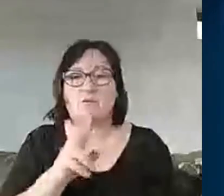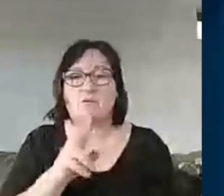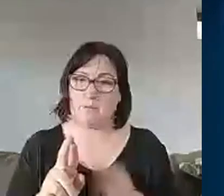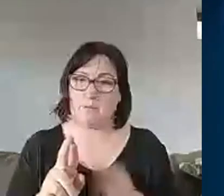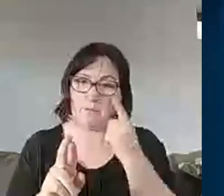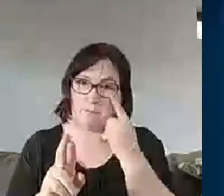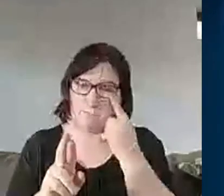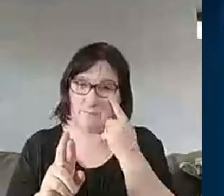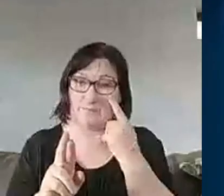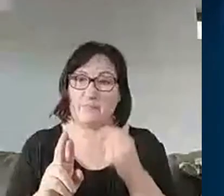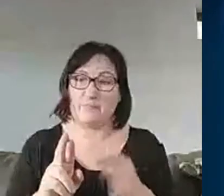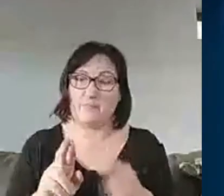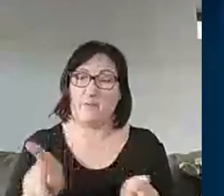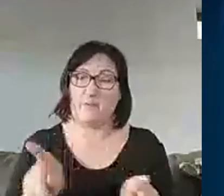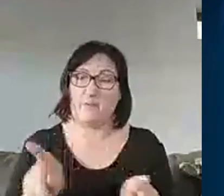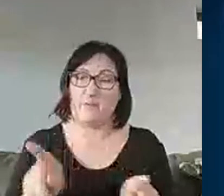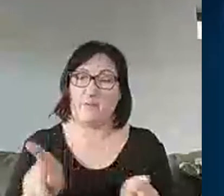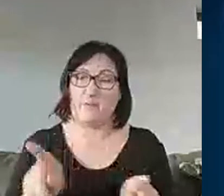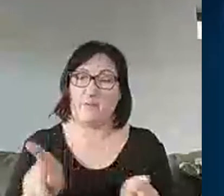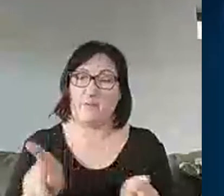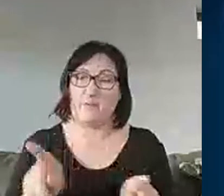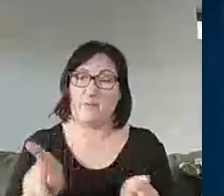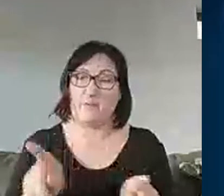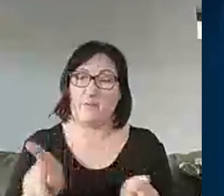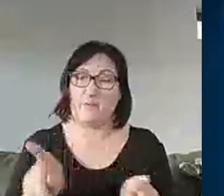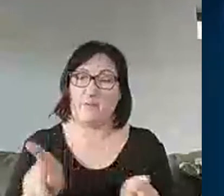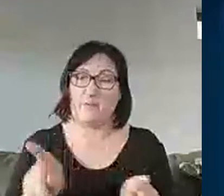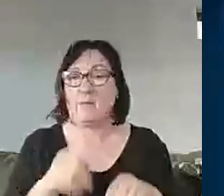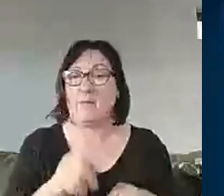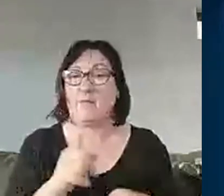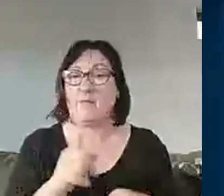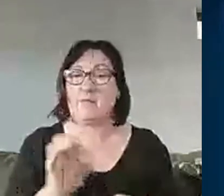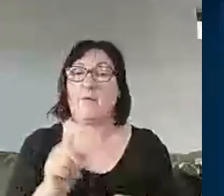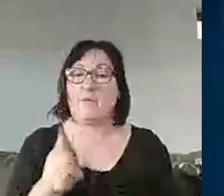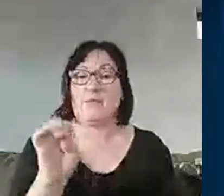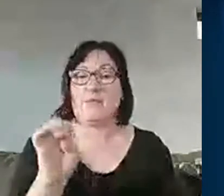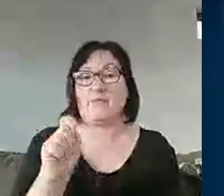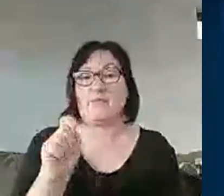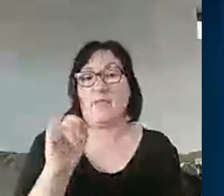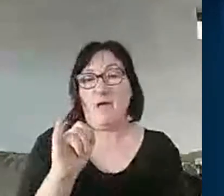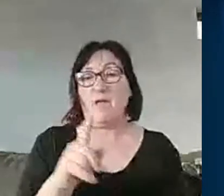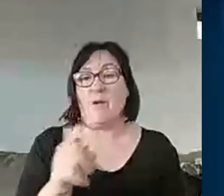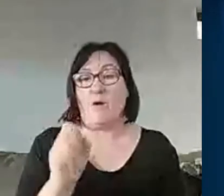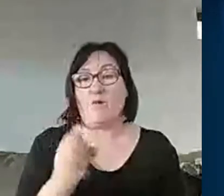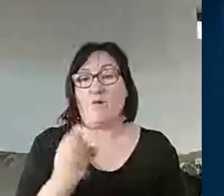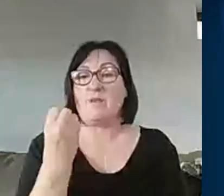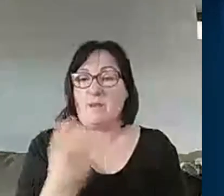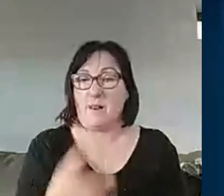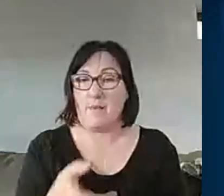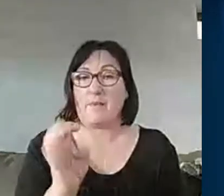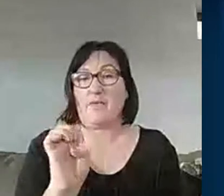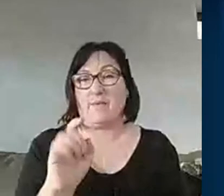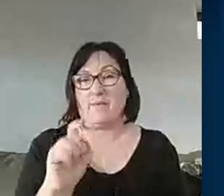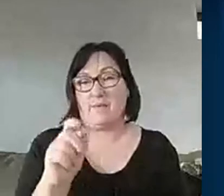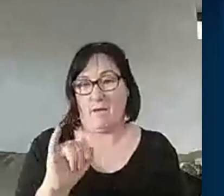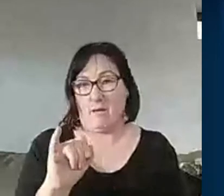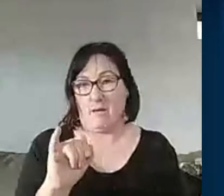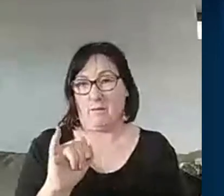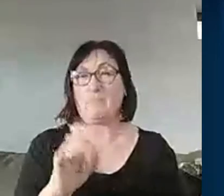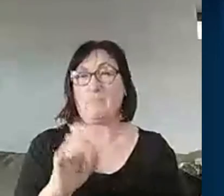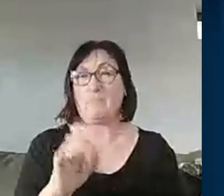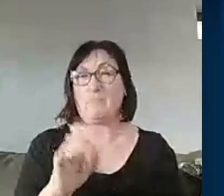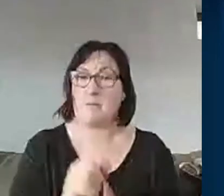a penalty equal to 100% of the ETI that has been claimed for that specific employee will be imposed.